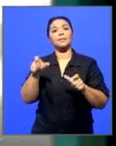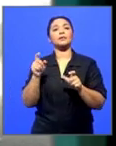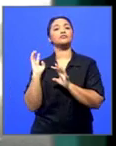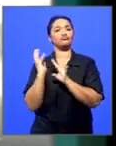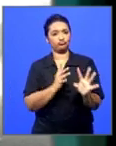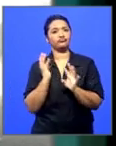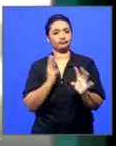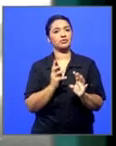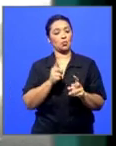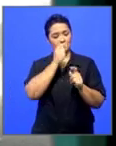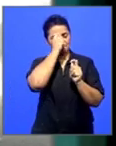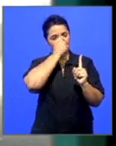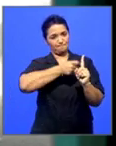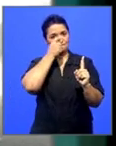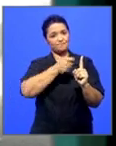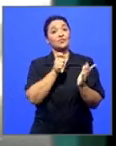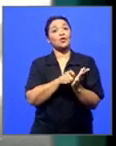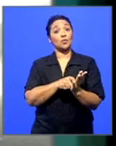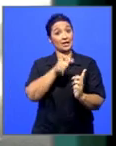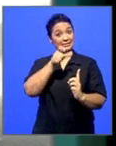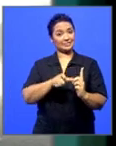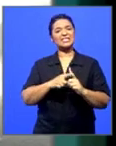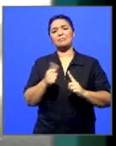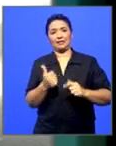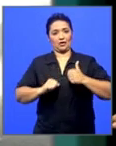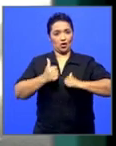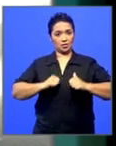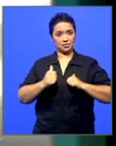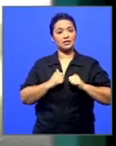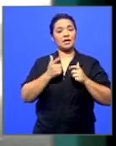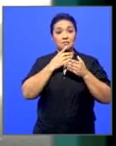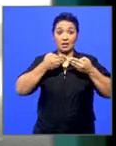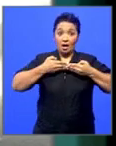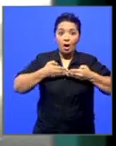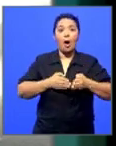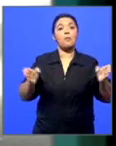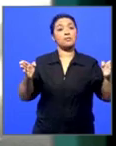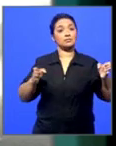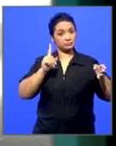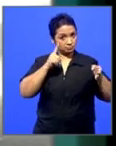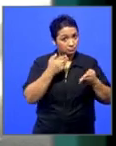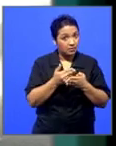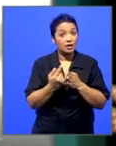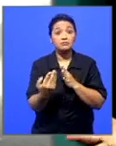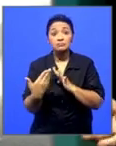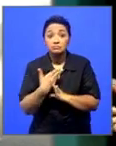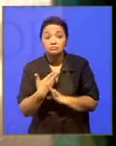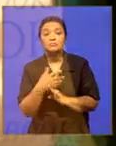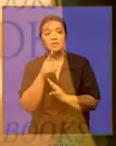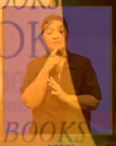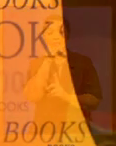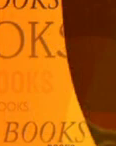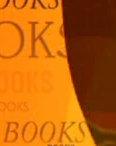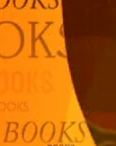come to pay tribute as writers and other artists. And the platform is open for anyone who I may not have